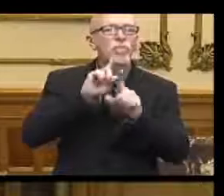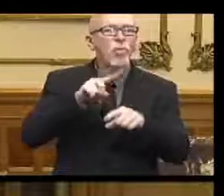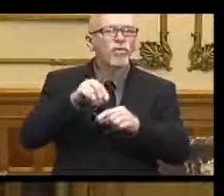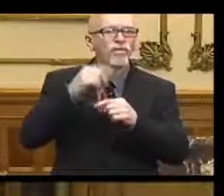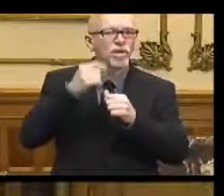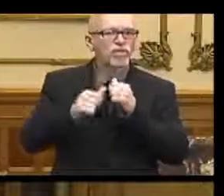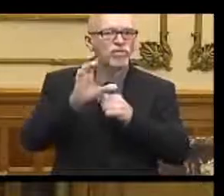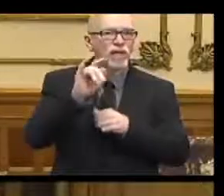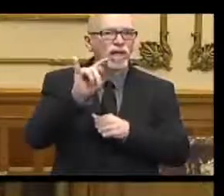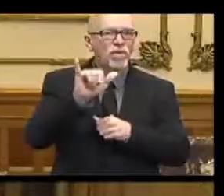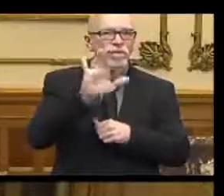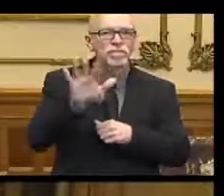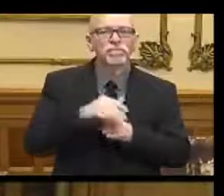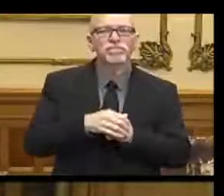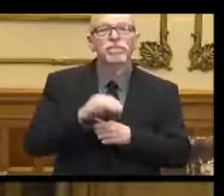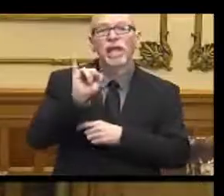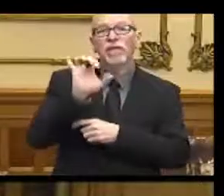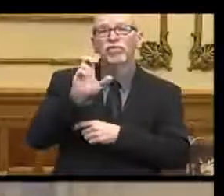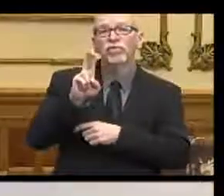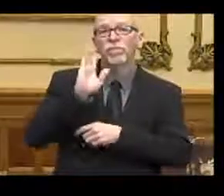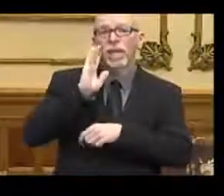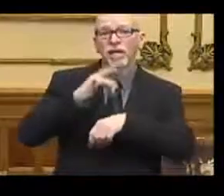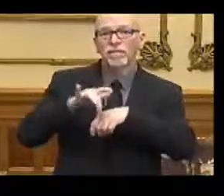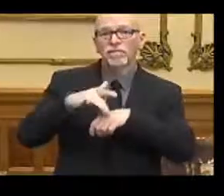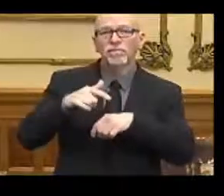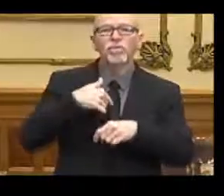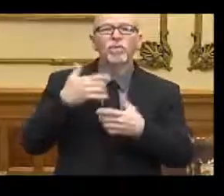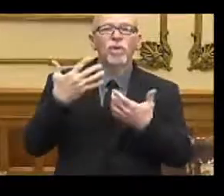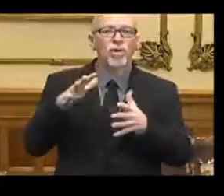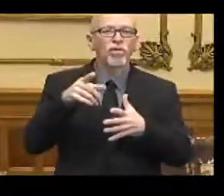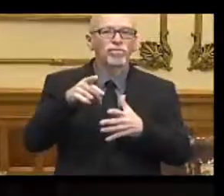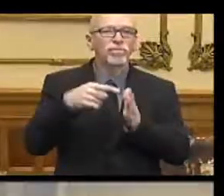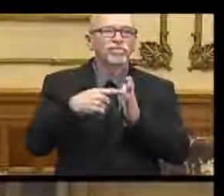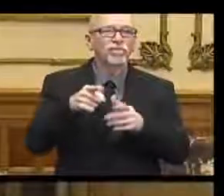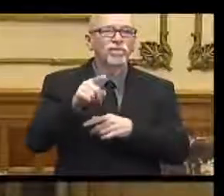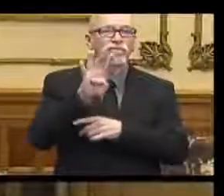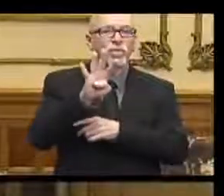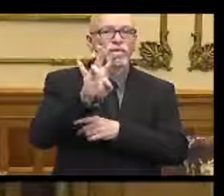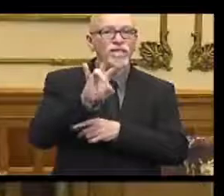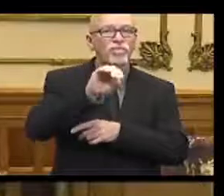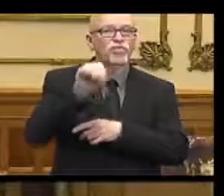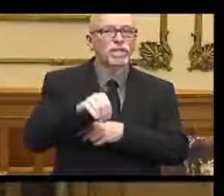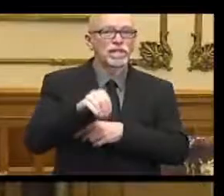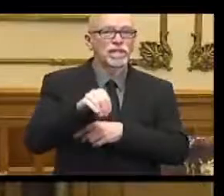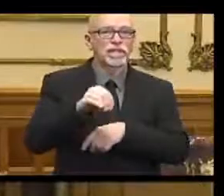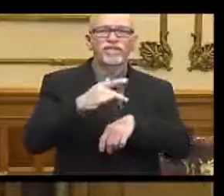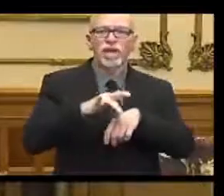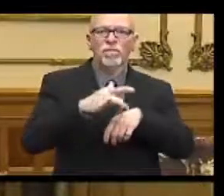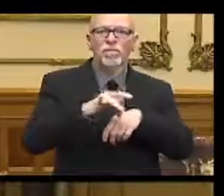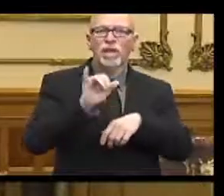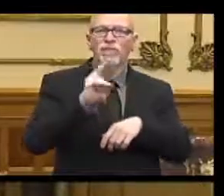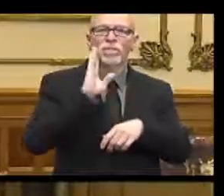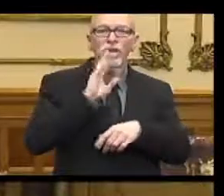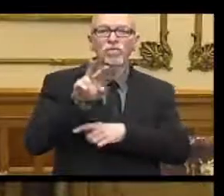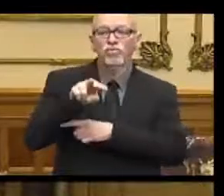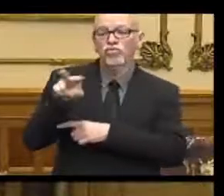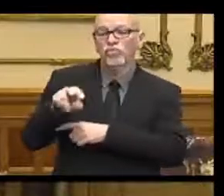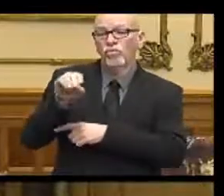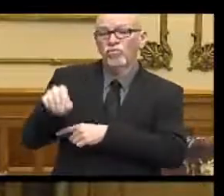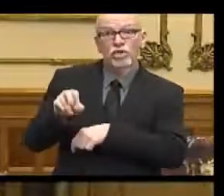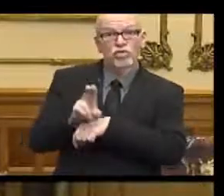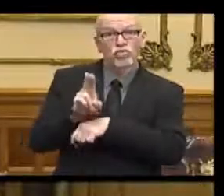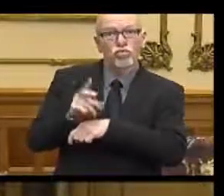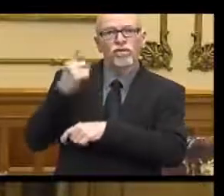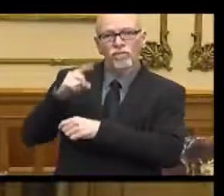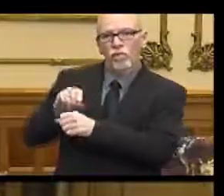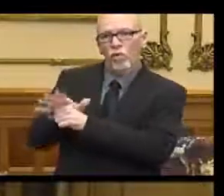county. The ICU beds, which we've already flipped through, show that 47% were available, with 22% being used